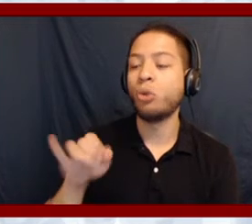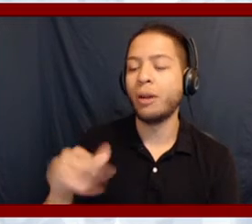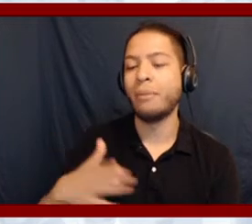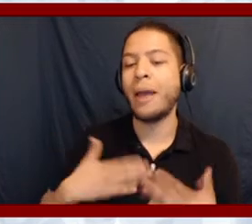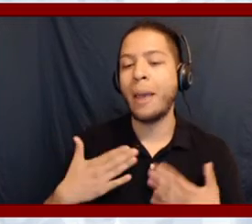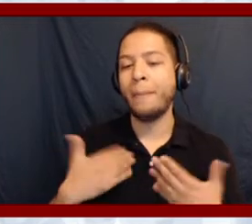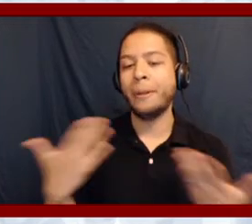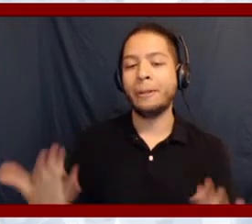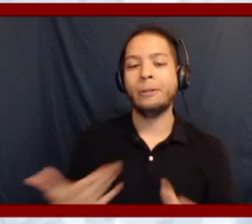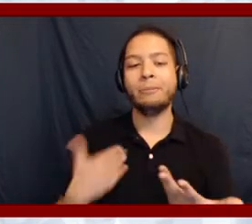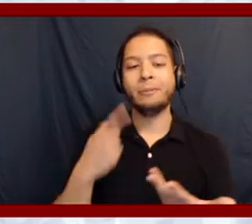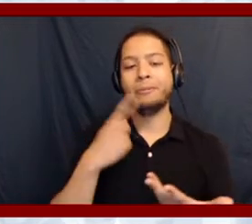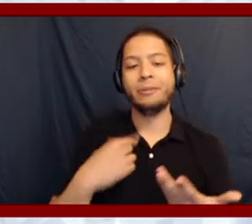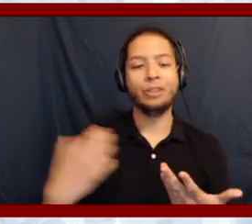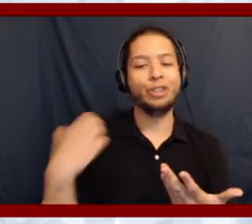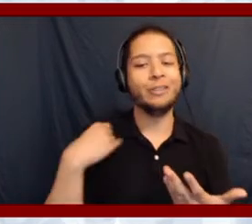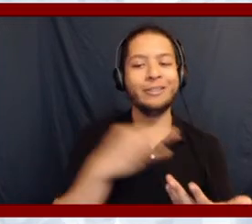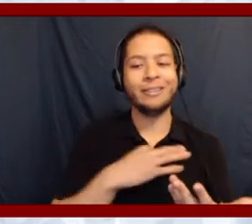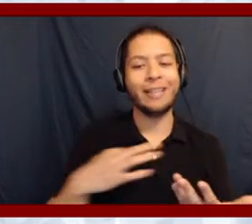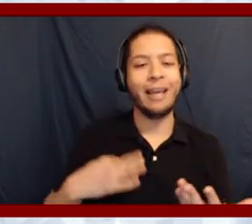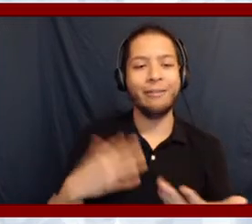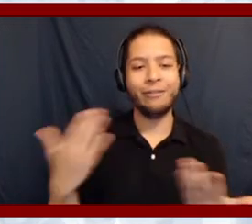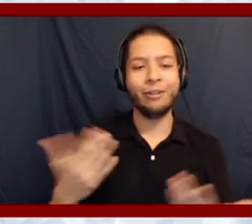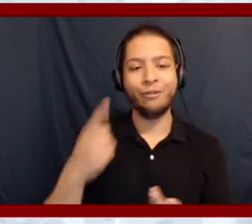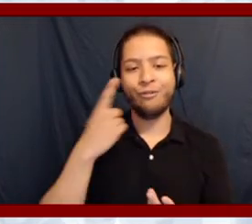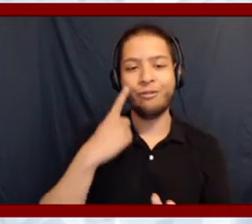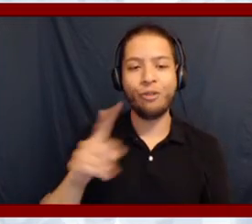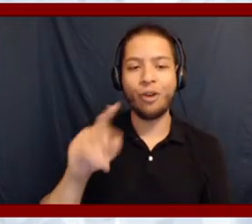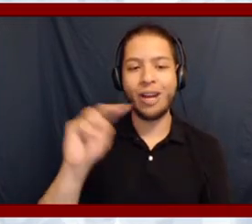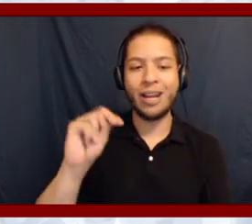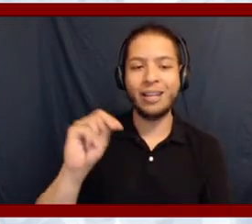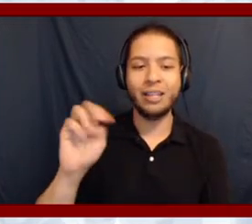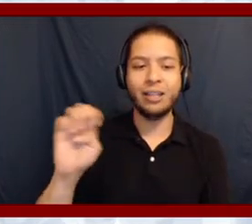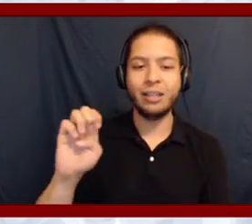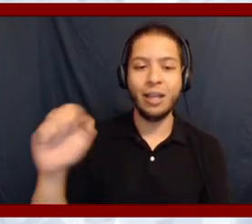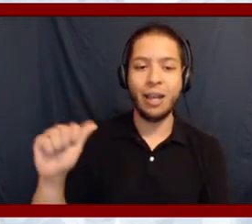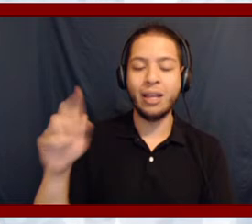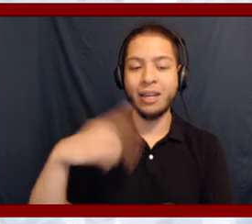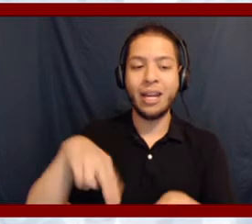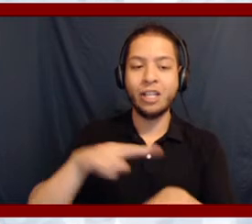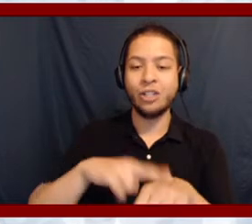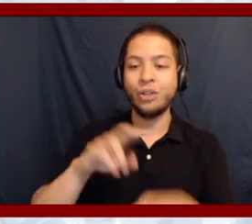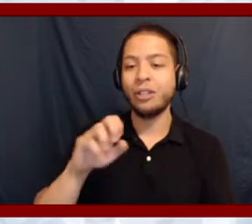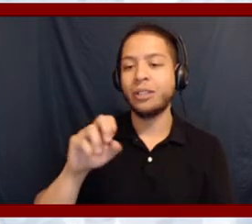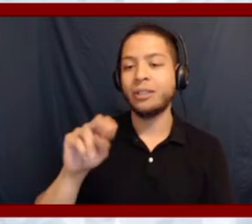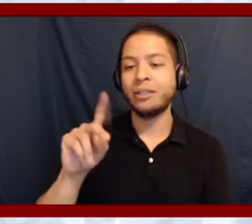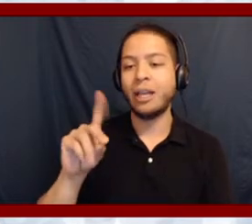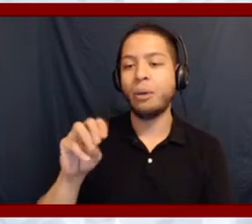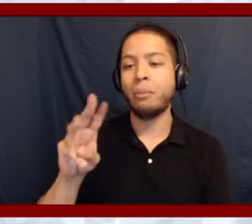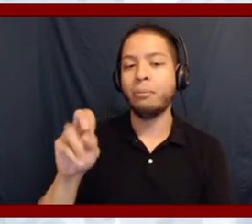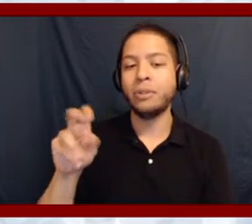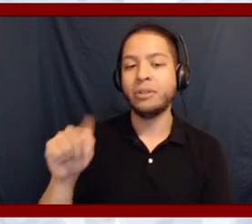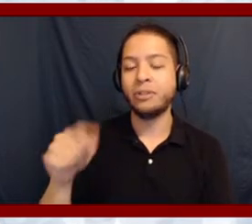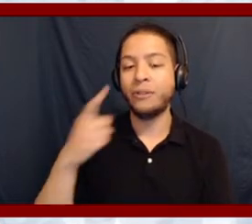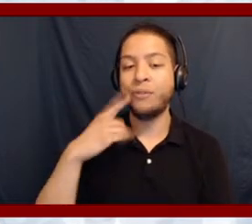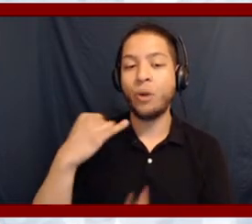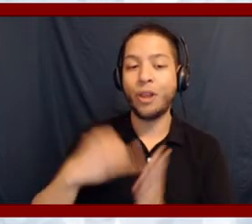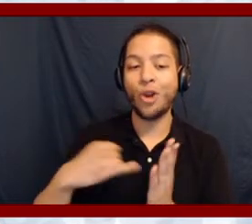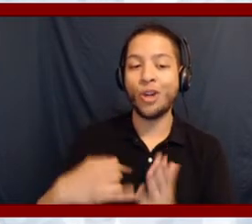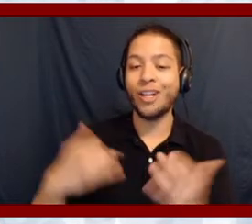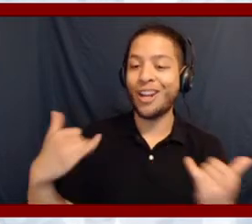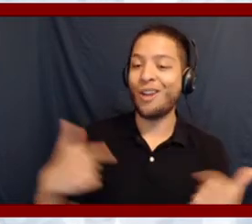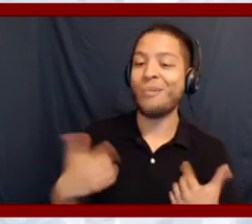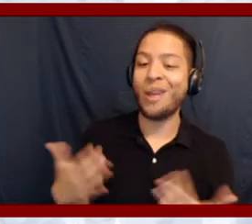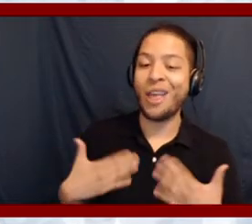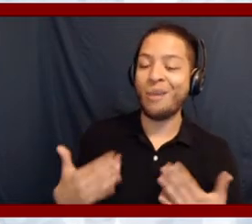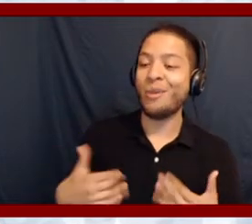of all of us at the Arts Endowment, I'm very pleased to help welcome you to the annual National HBCU